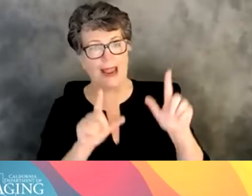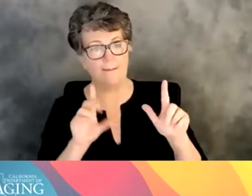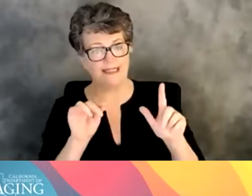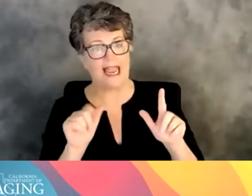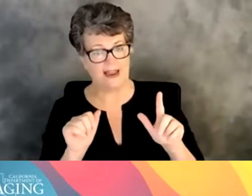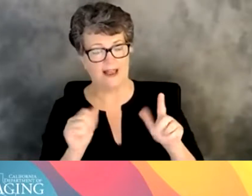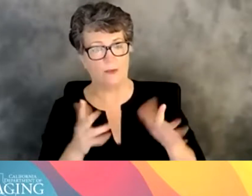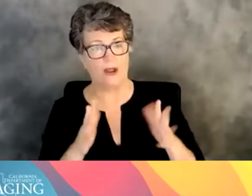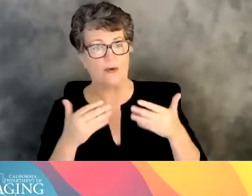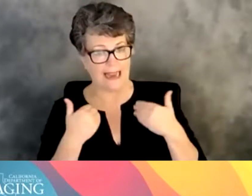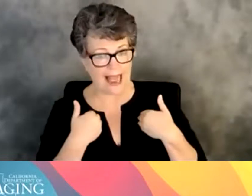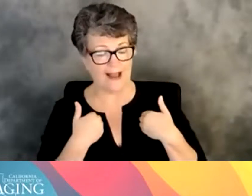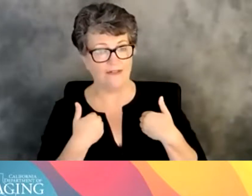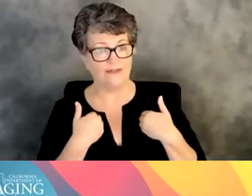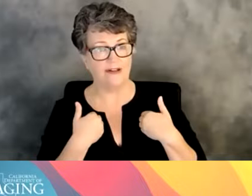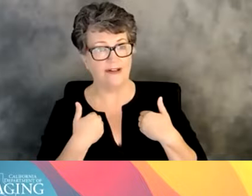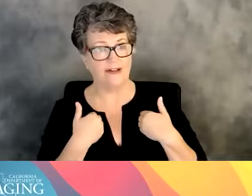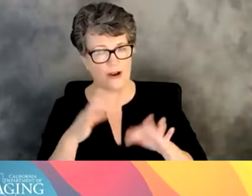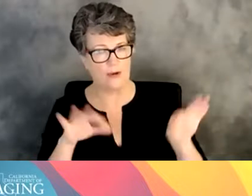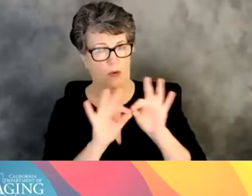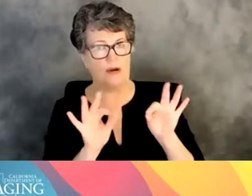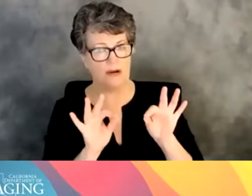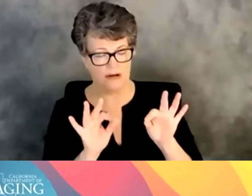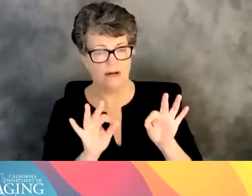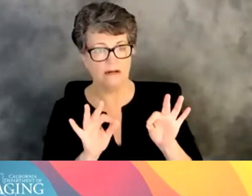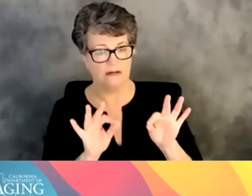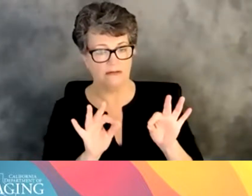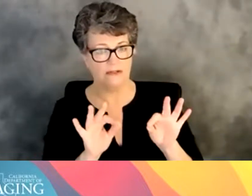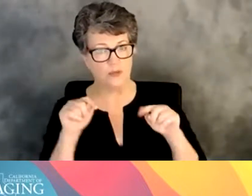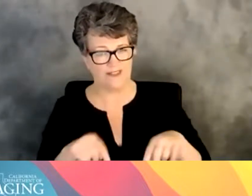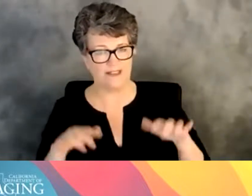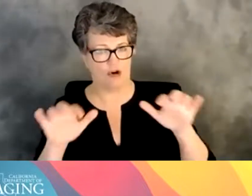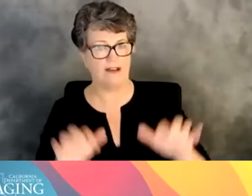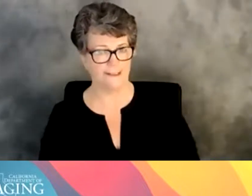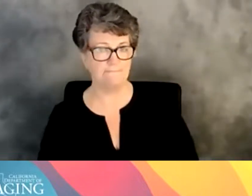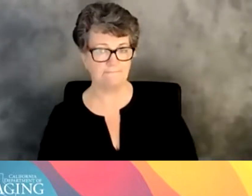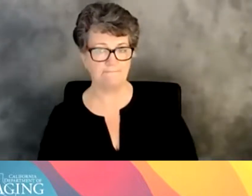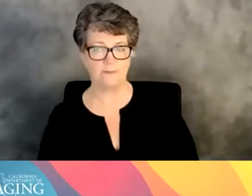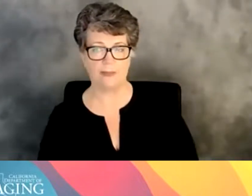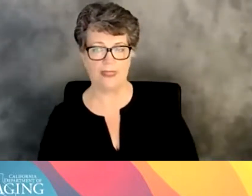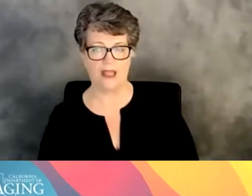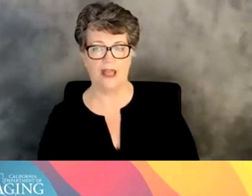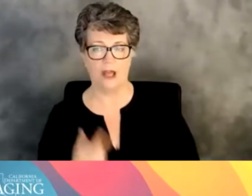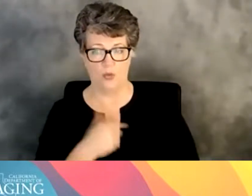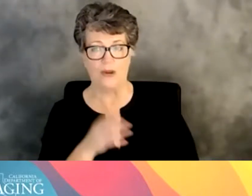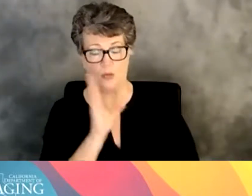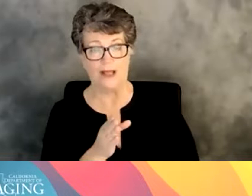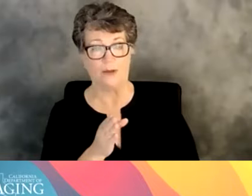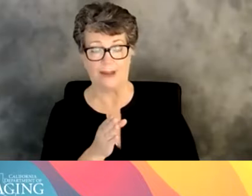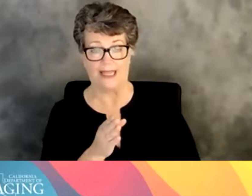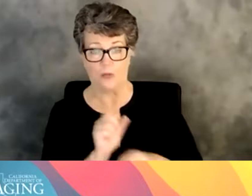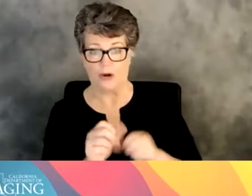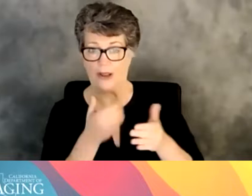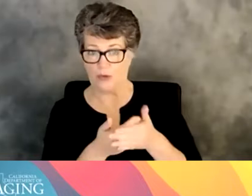exists in ways that are of particular relevance to this audience. So we will be collaborating closely with